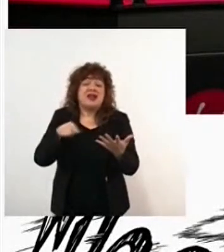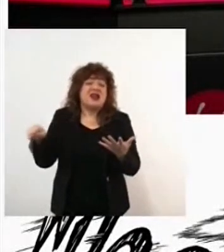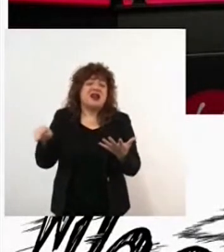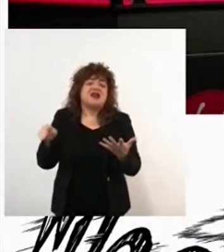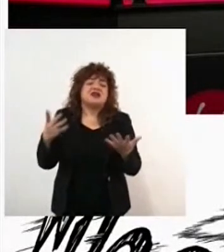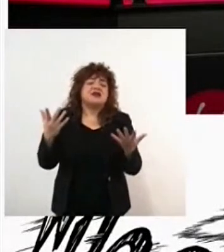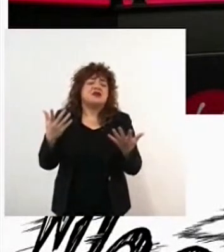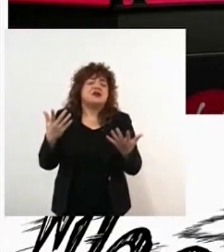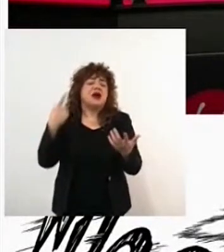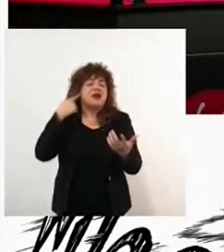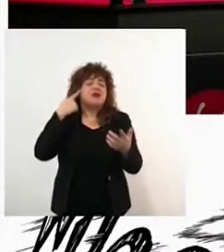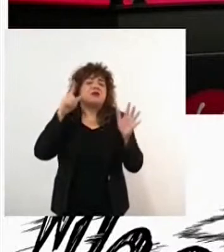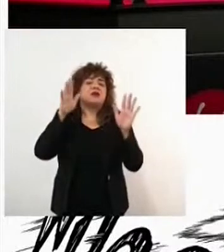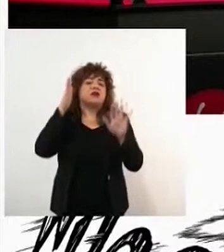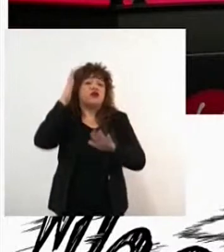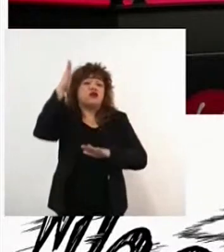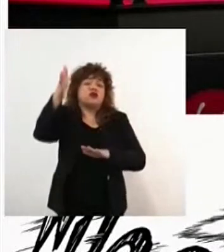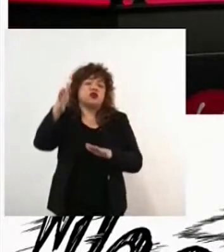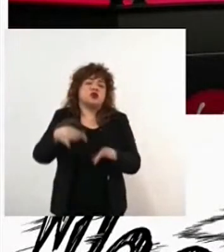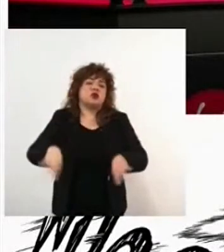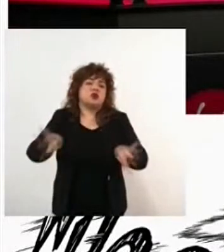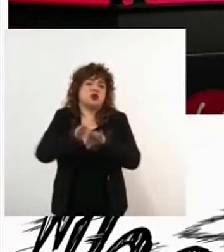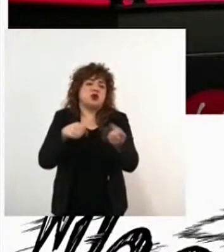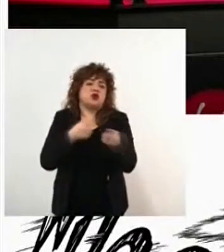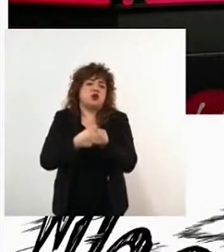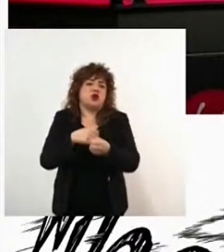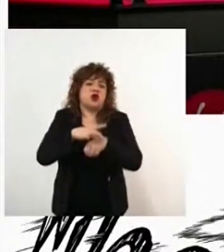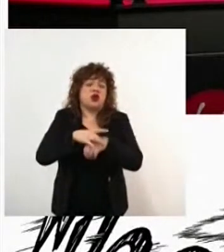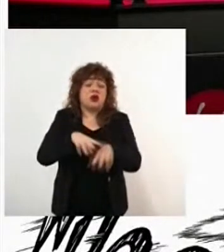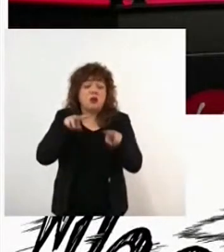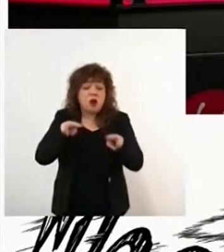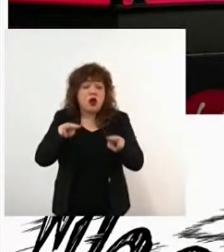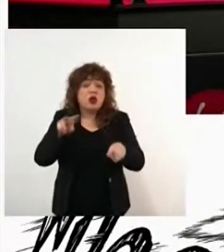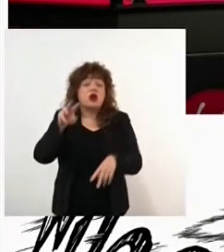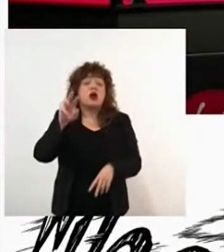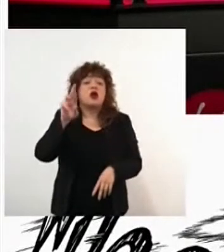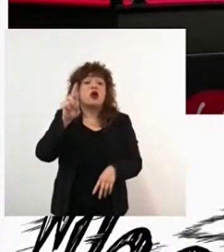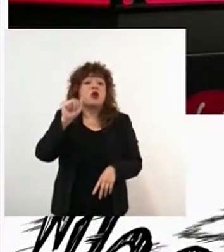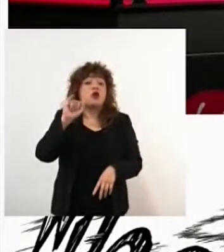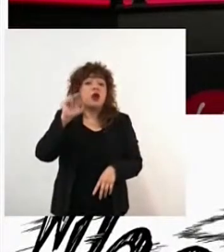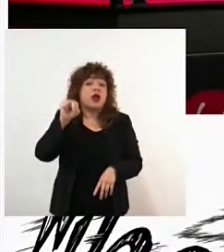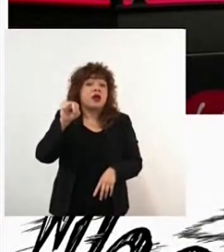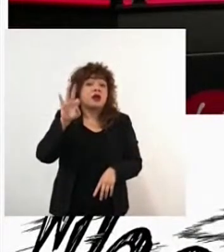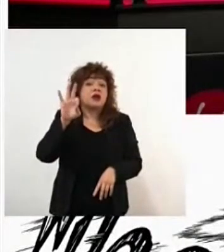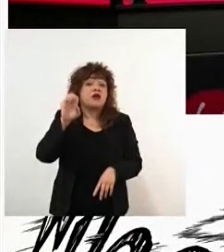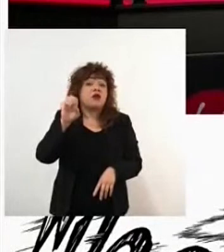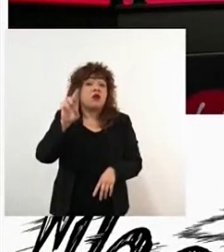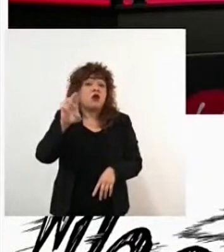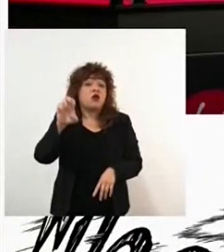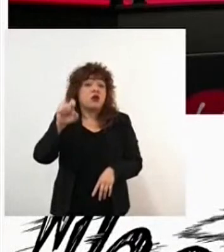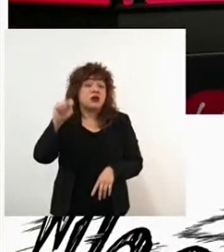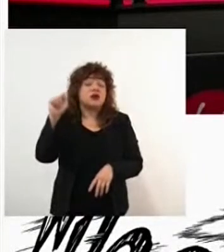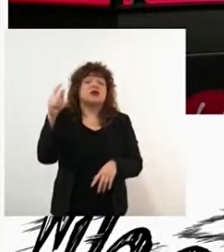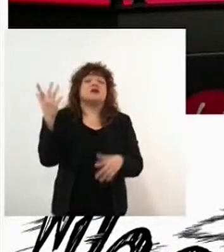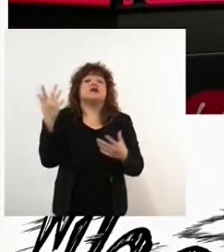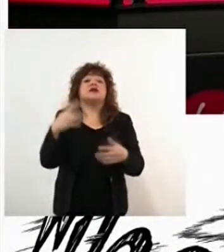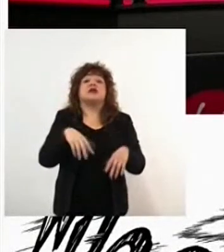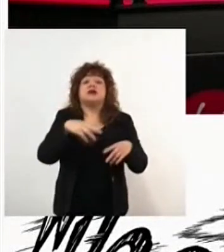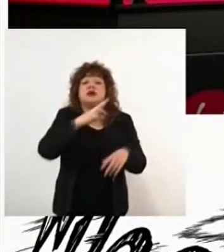here on Earth. Where, you know, whether it's, you know, monitoring the rainforests, maybe you know, places like Norway who are